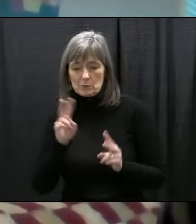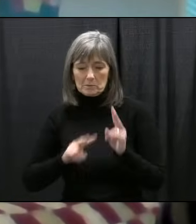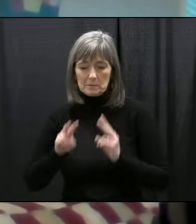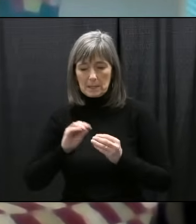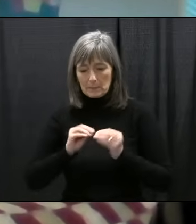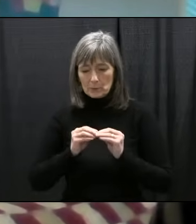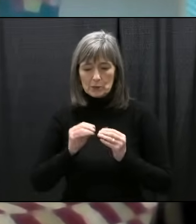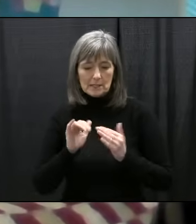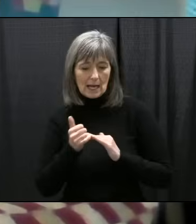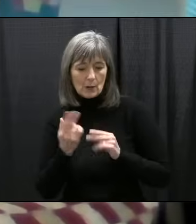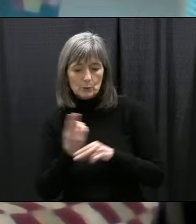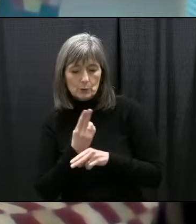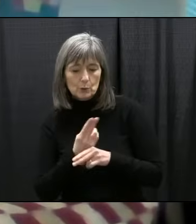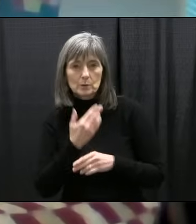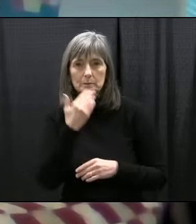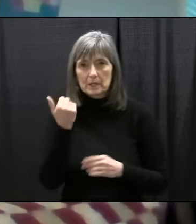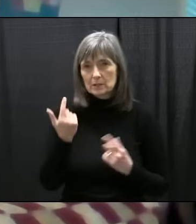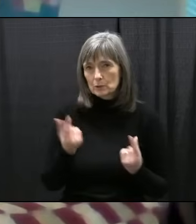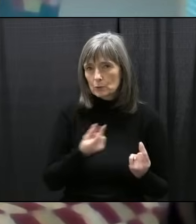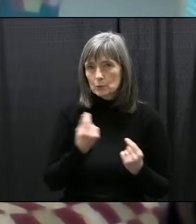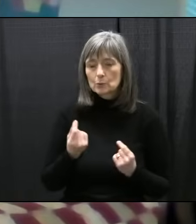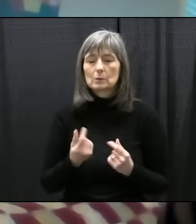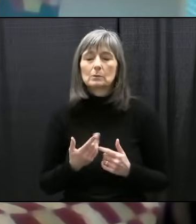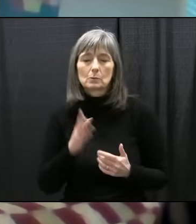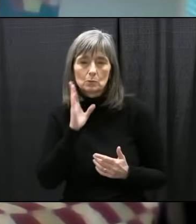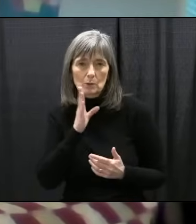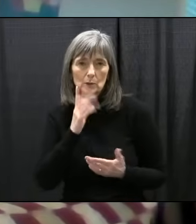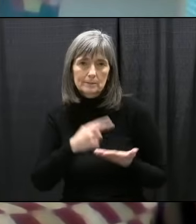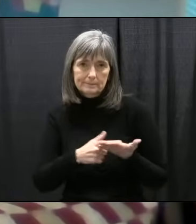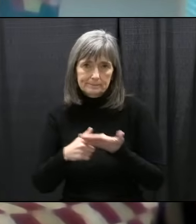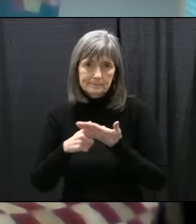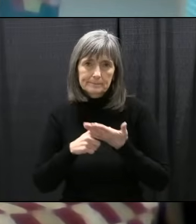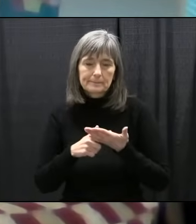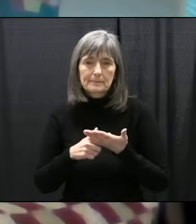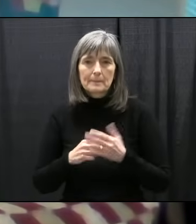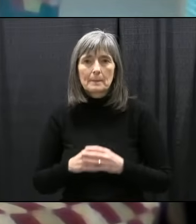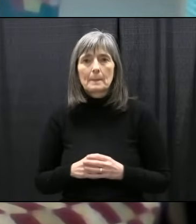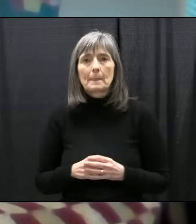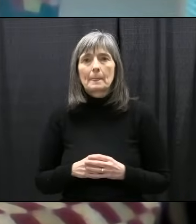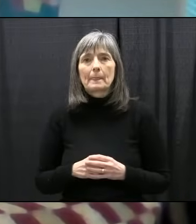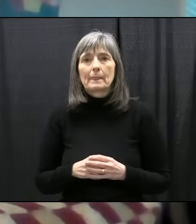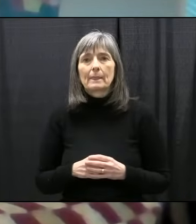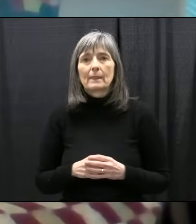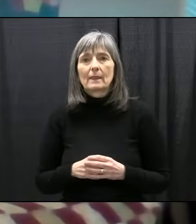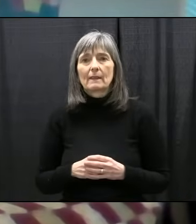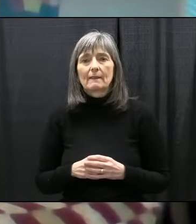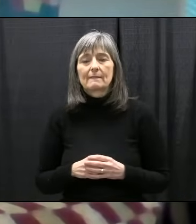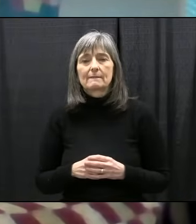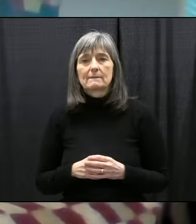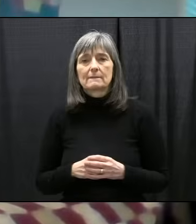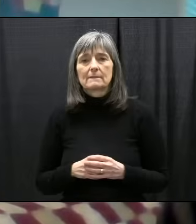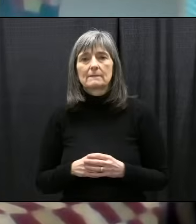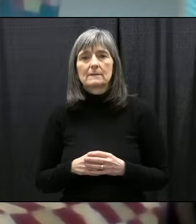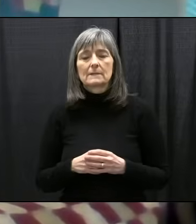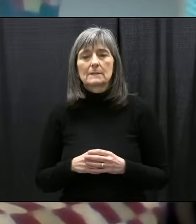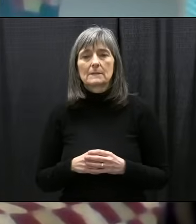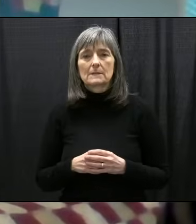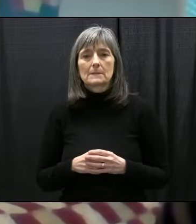use those. We want to start using them, there are